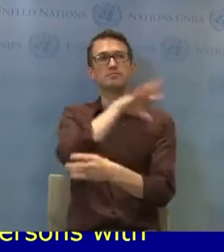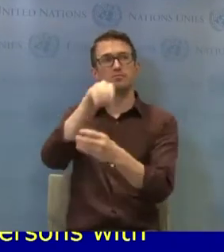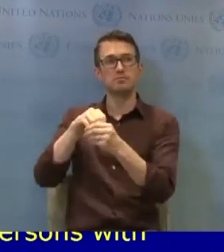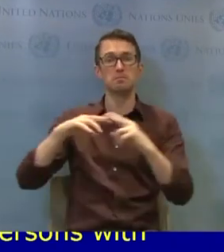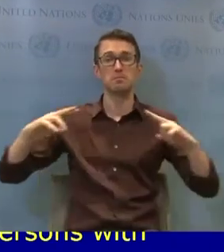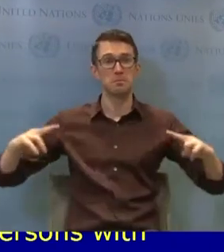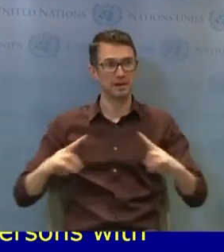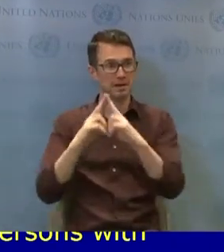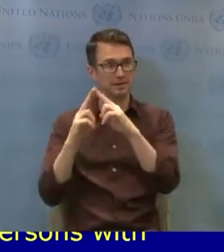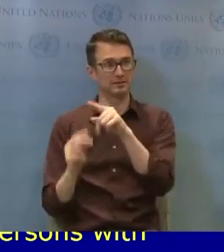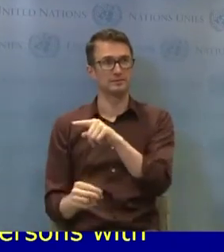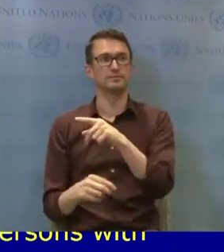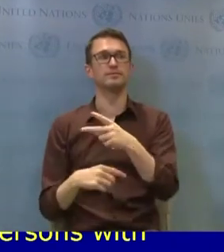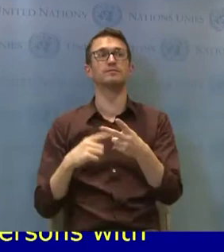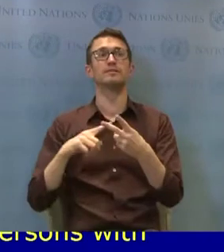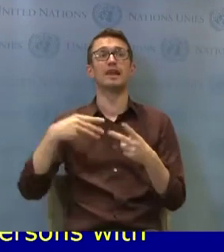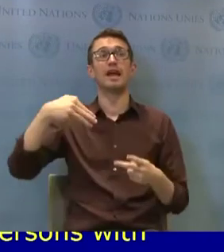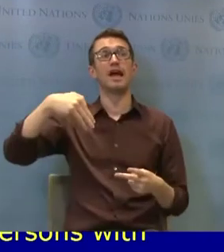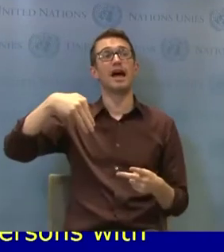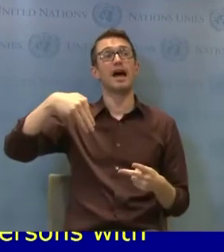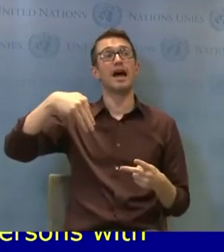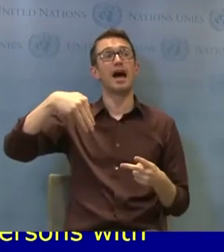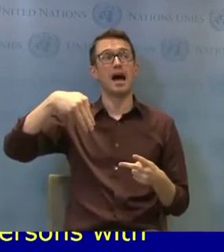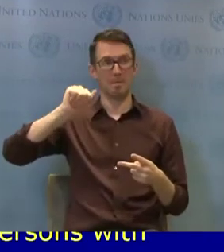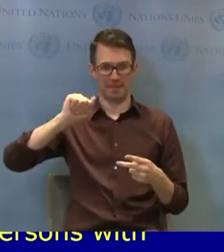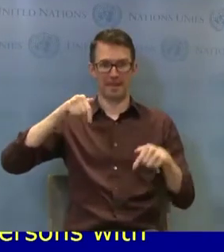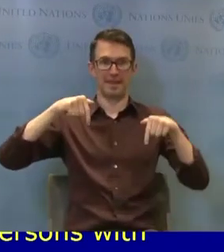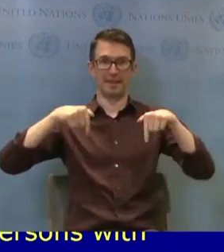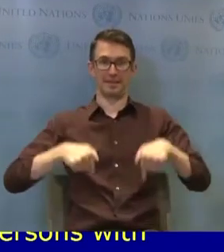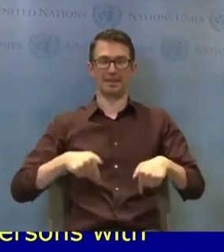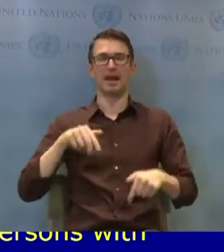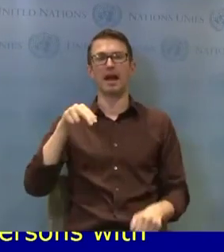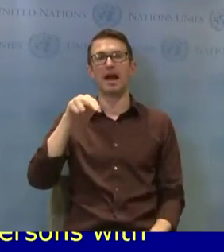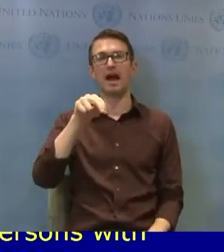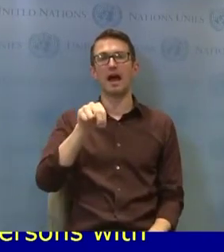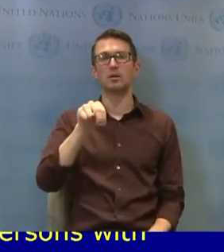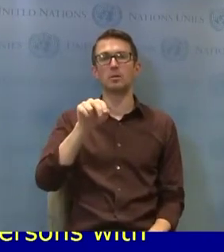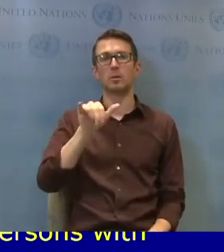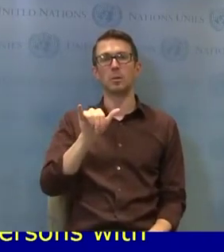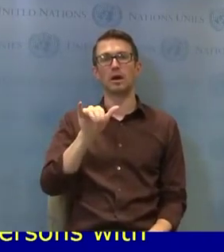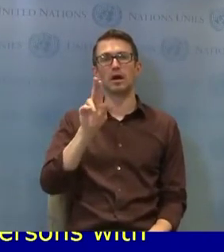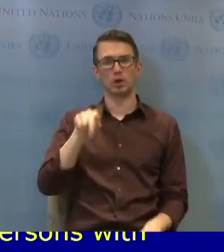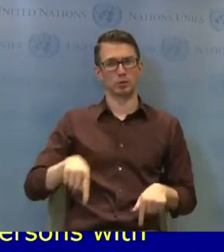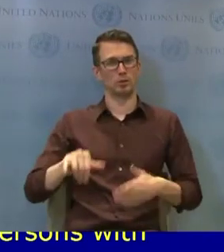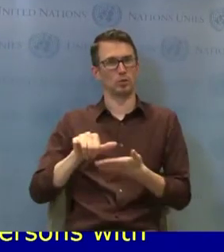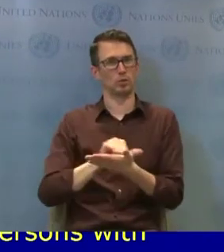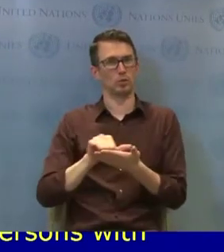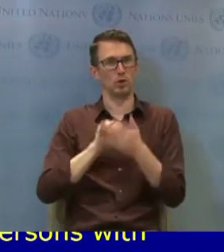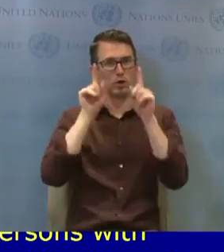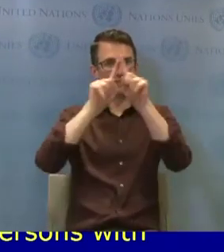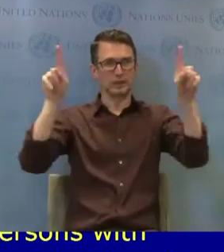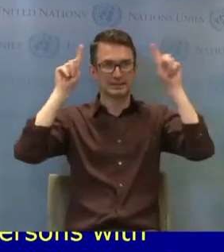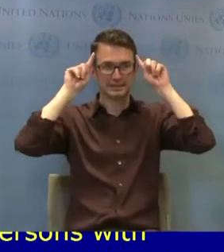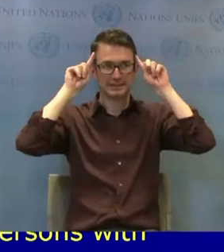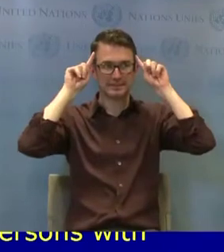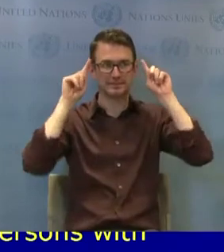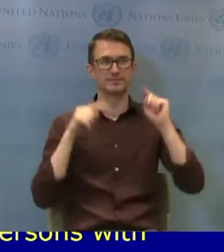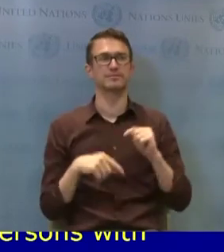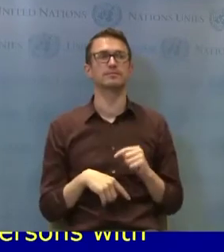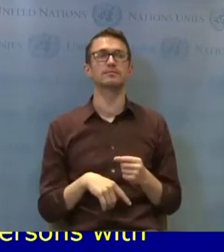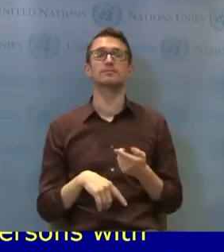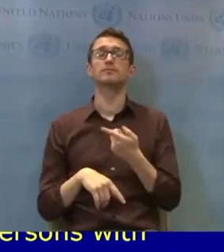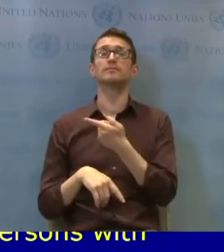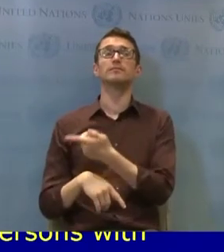project and exhibit Painted Stories, Spirited Bodies was recognized as excellent student work in New